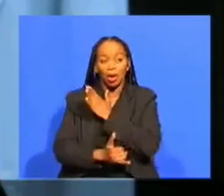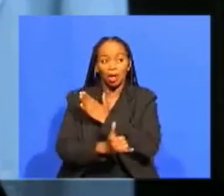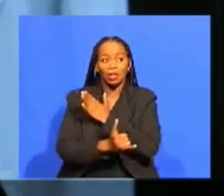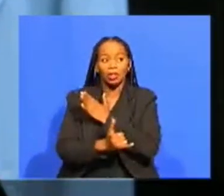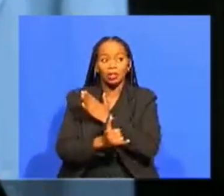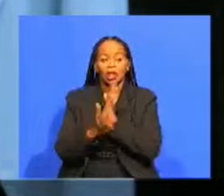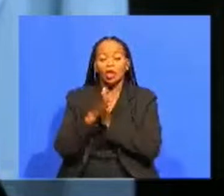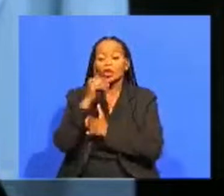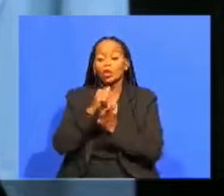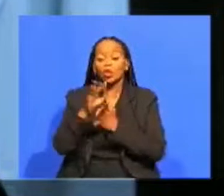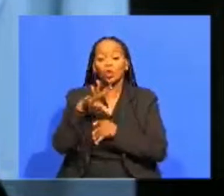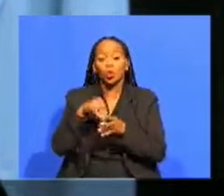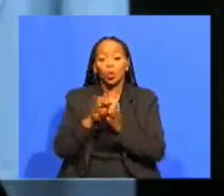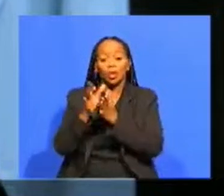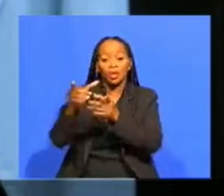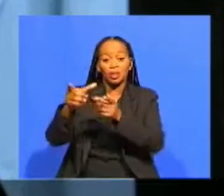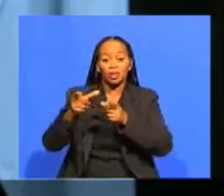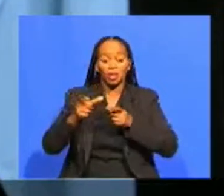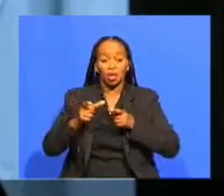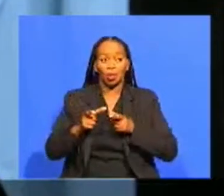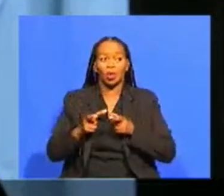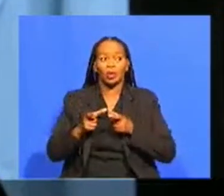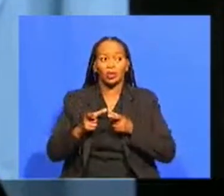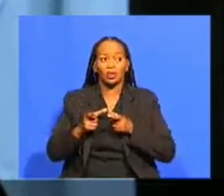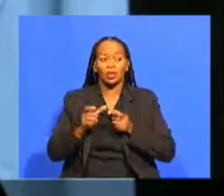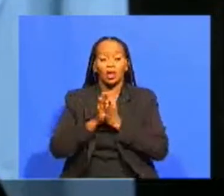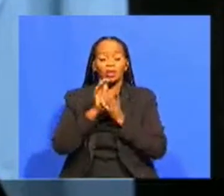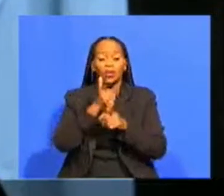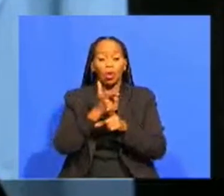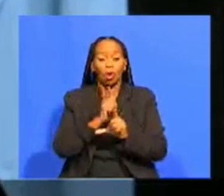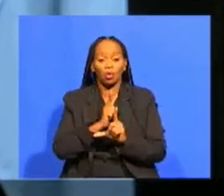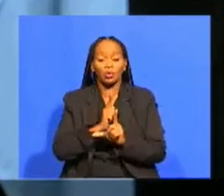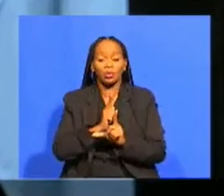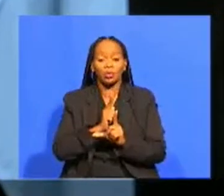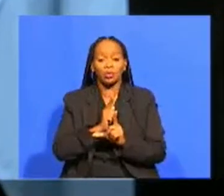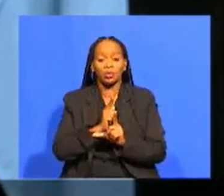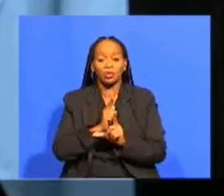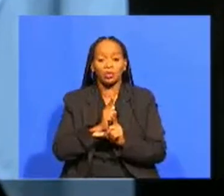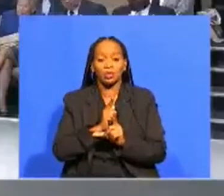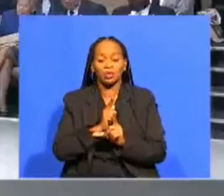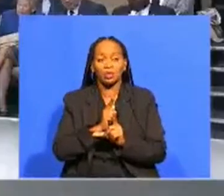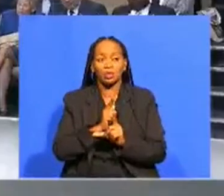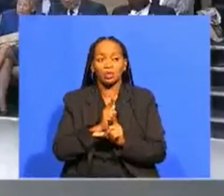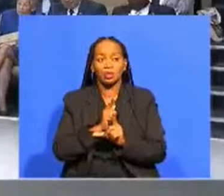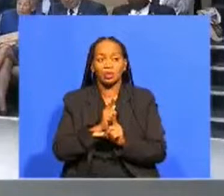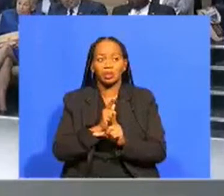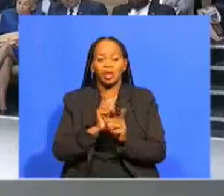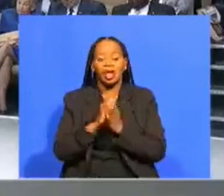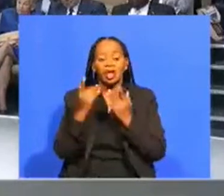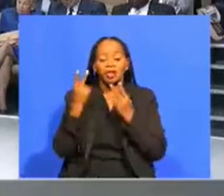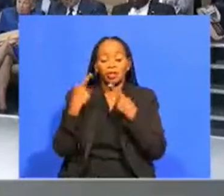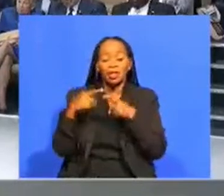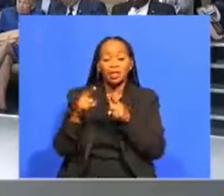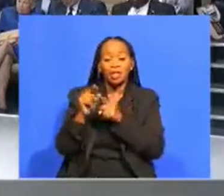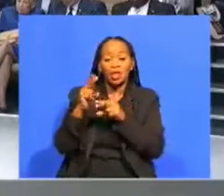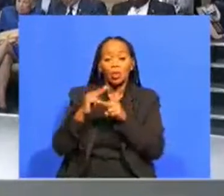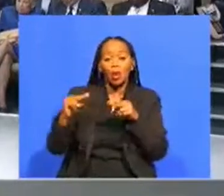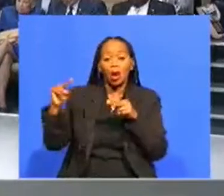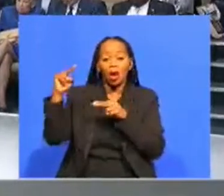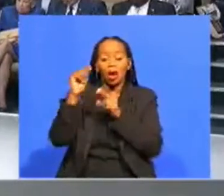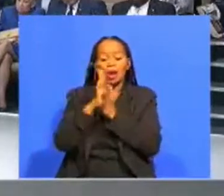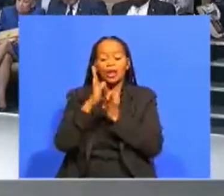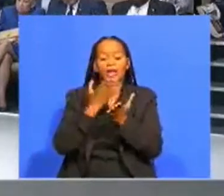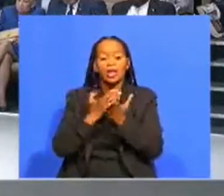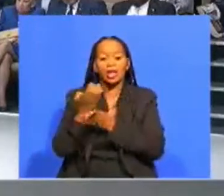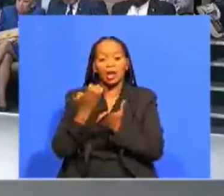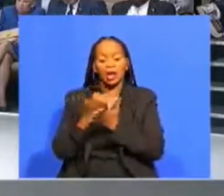not qualifying to get concessionary loans. They say I'm a high income earning state, so I'm